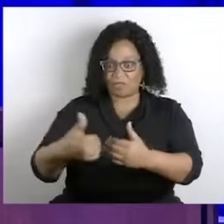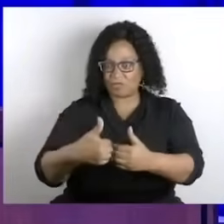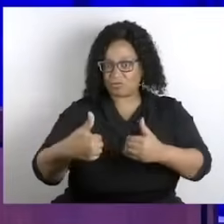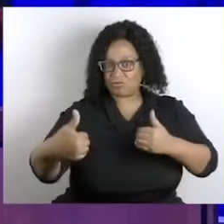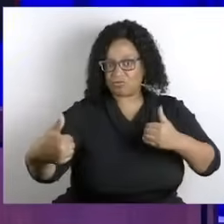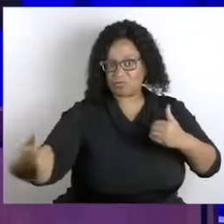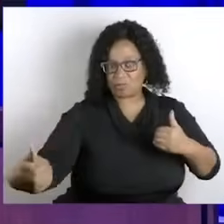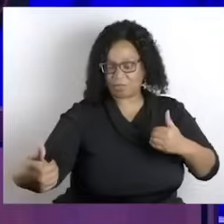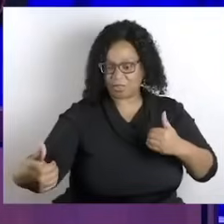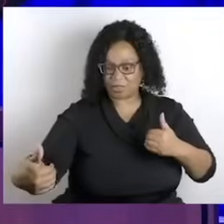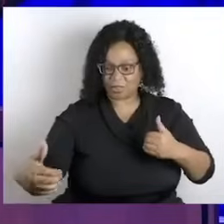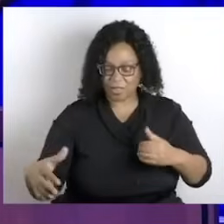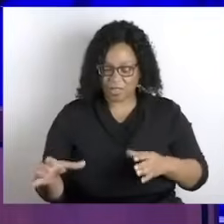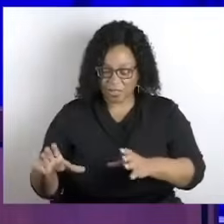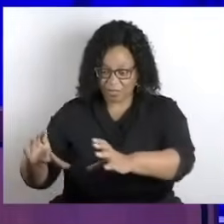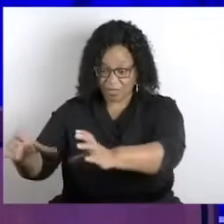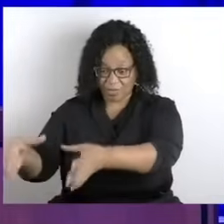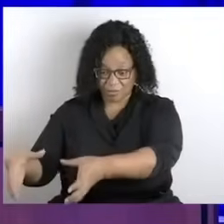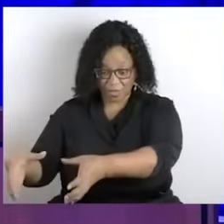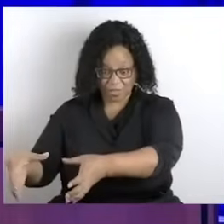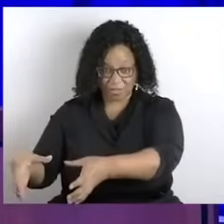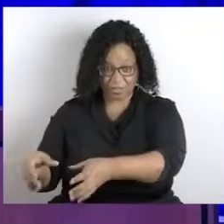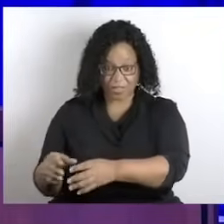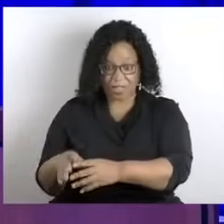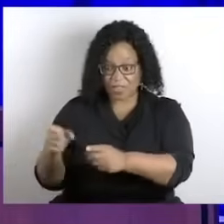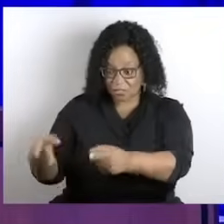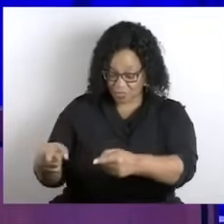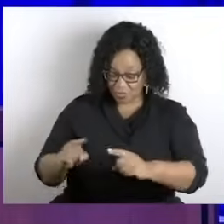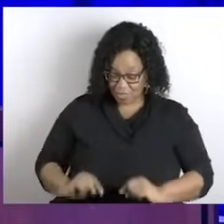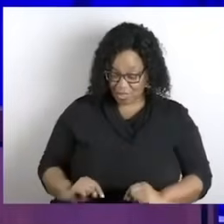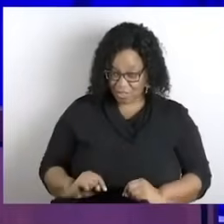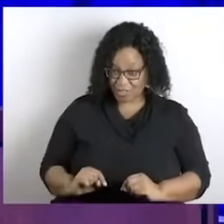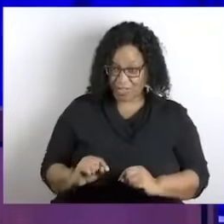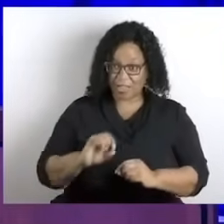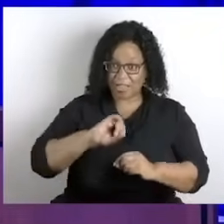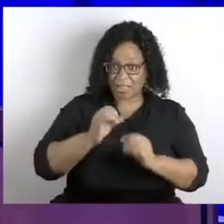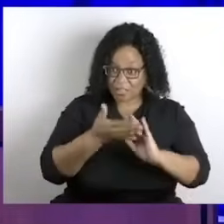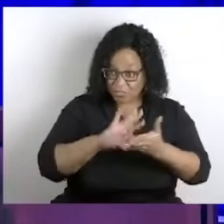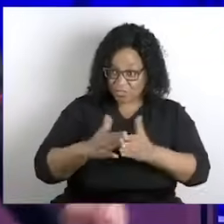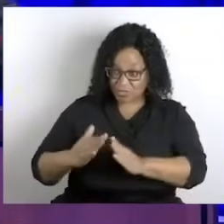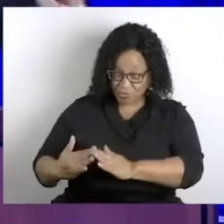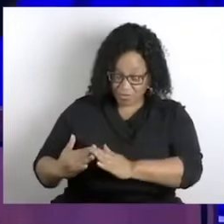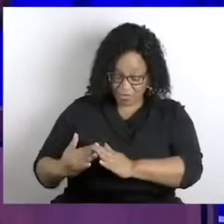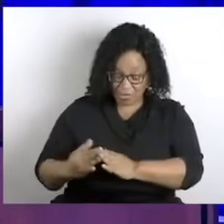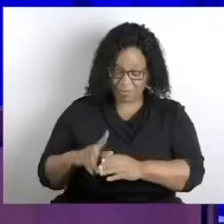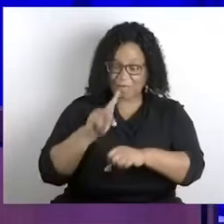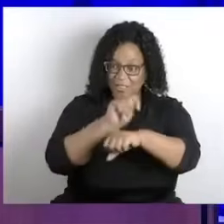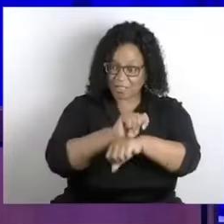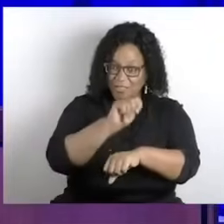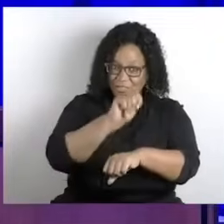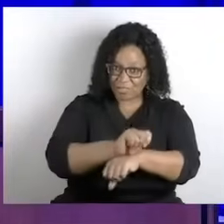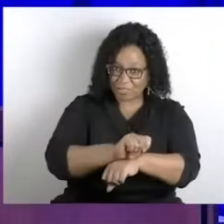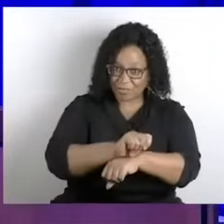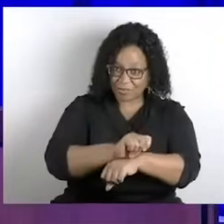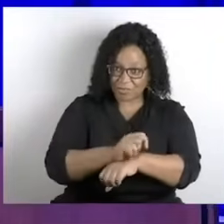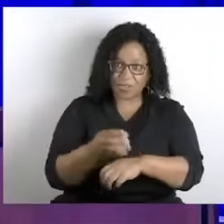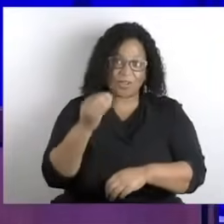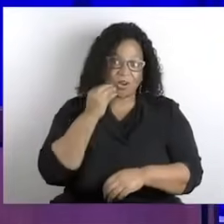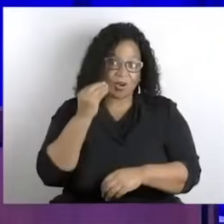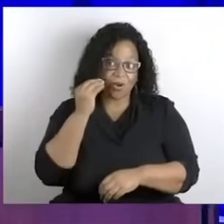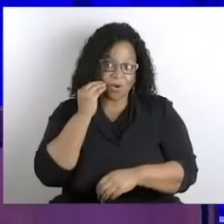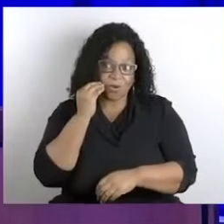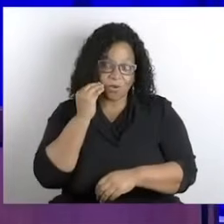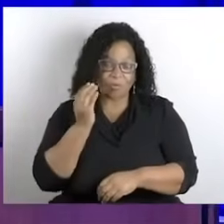their homeland, away from their temple, away from everything near and dear to them for an experience